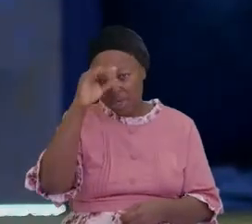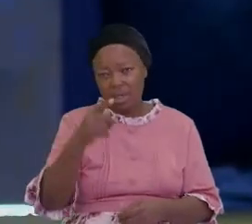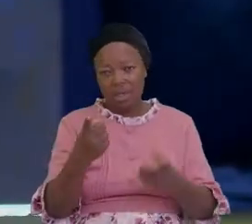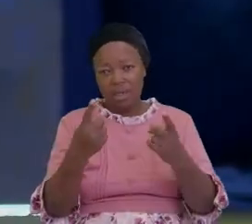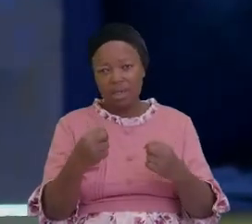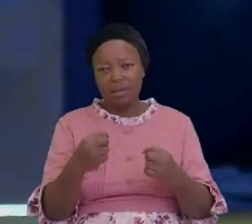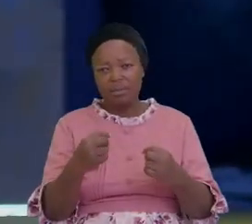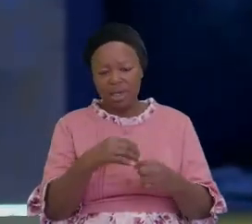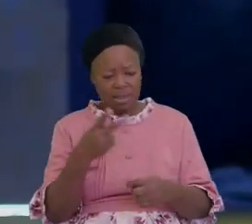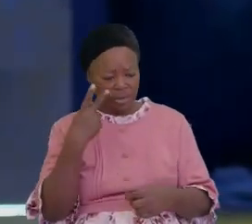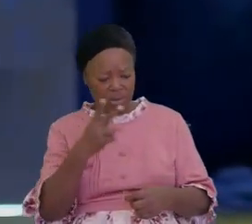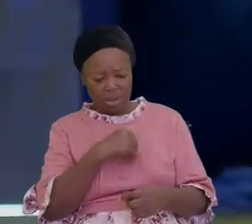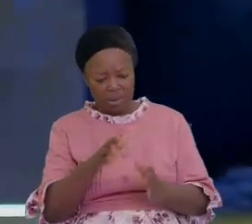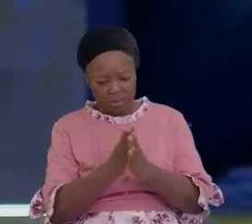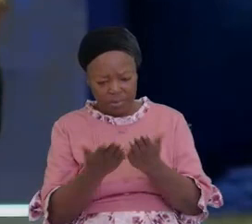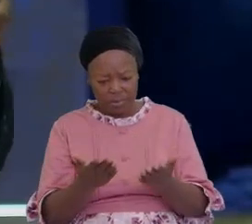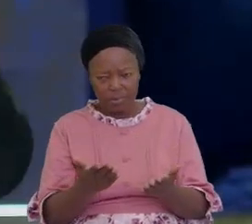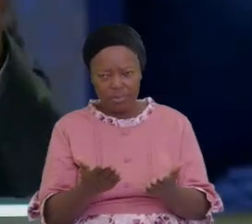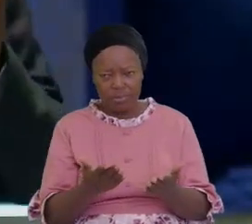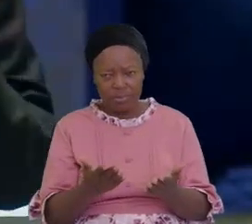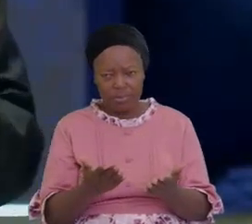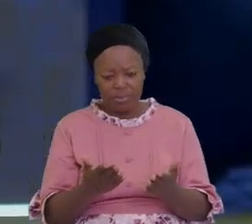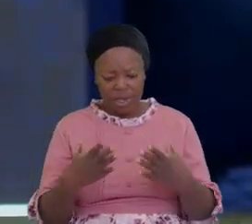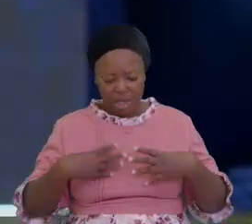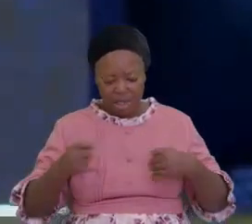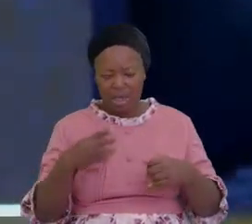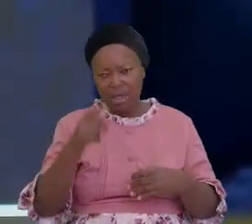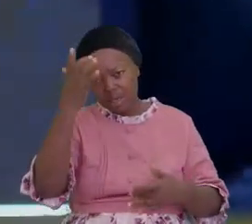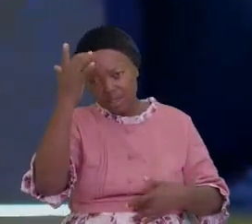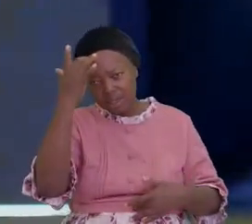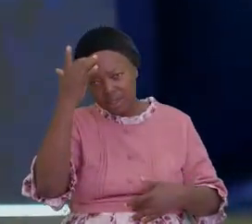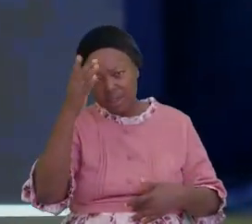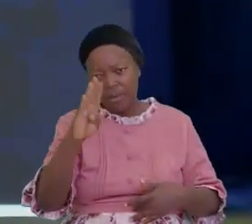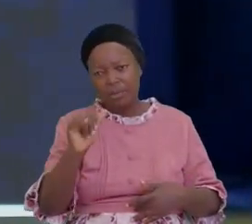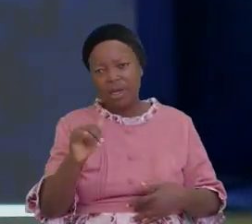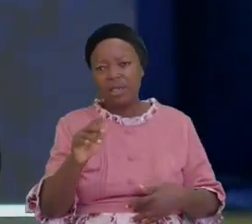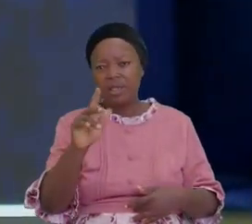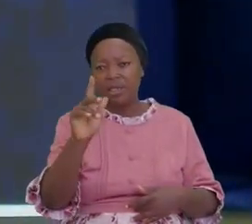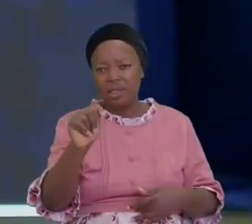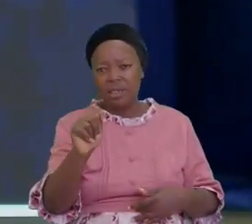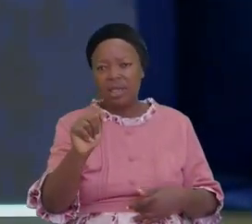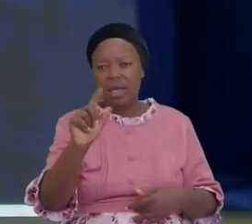one book, Healing the Sick by T.L. Osborne.